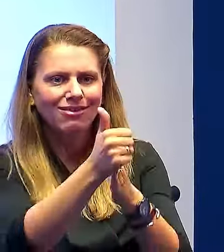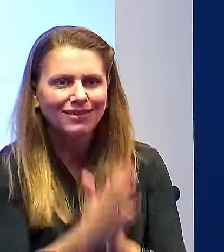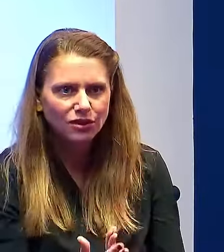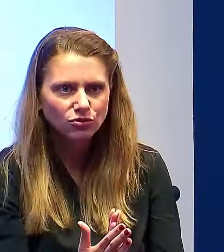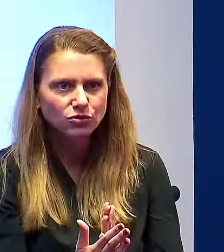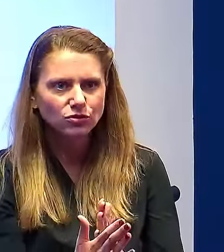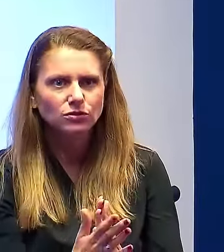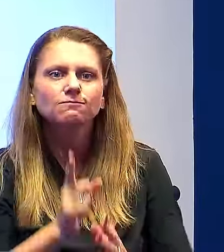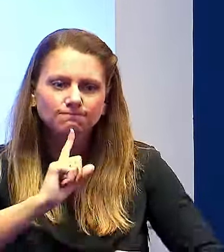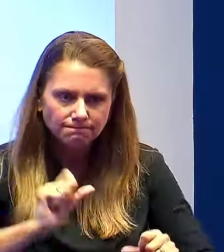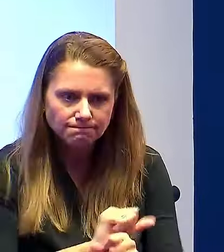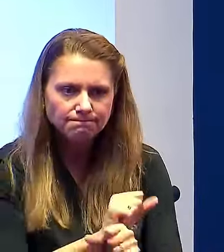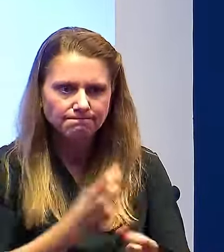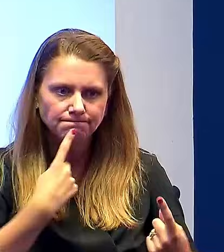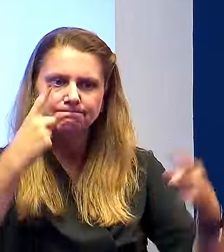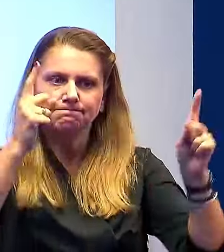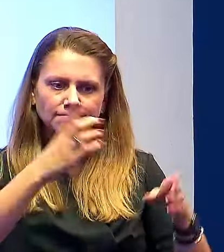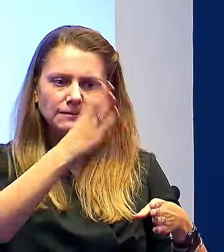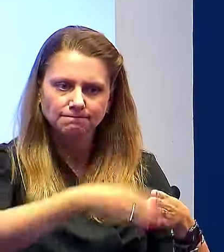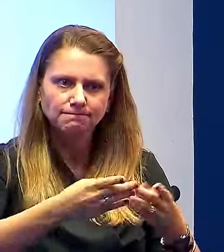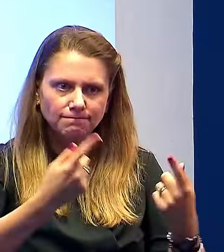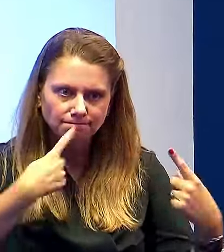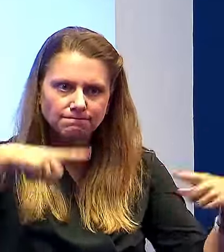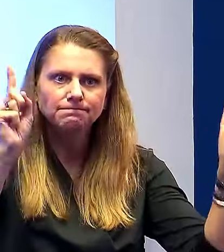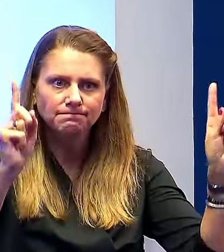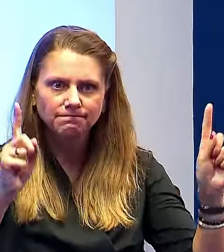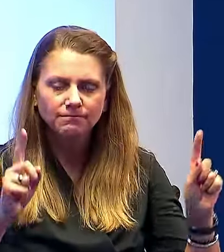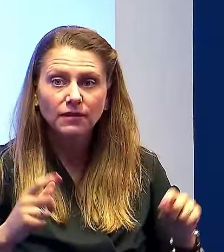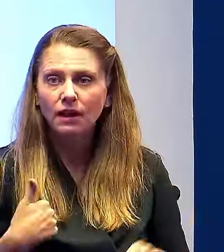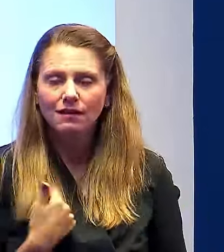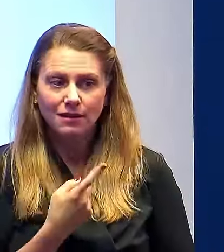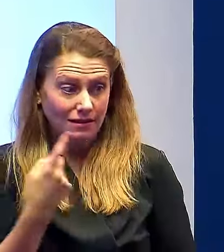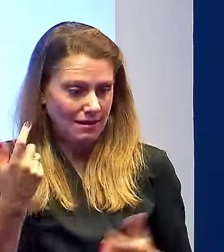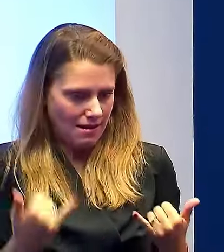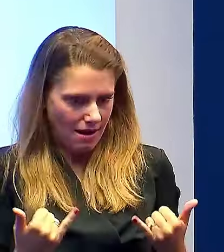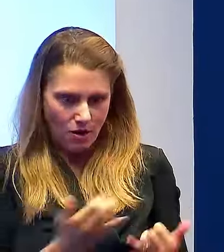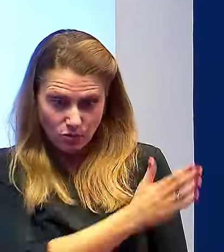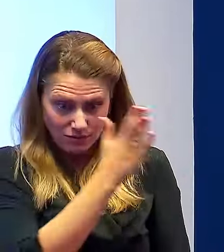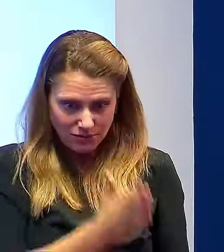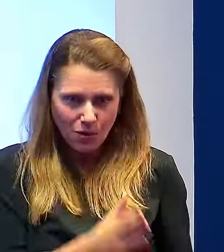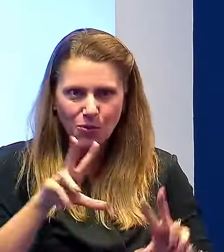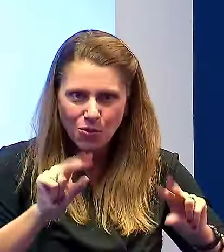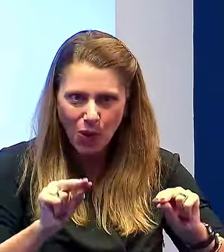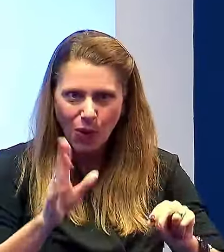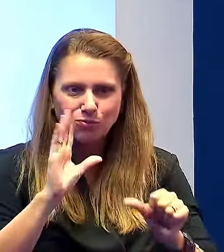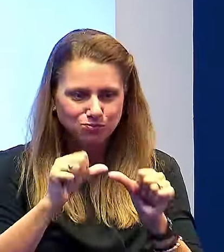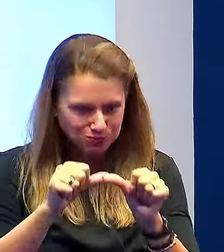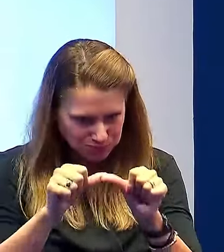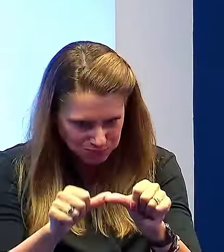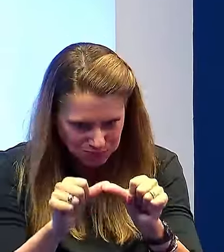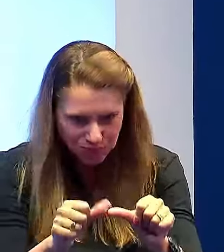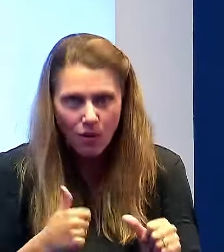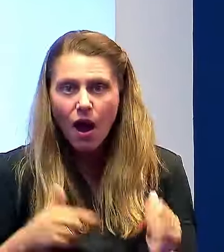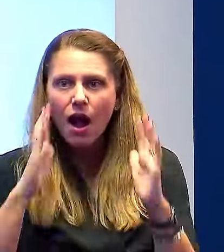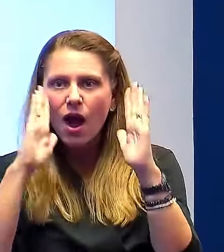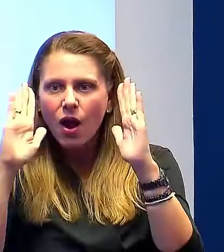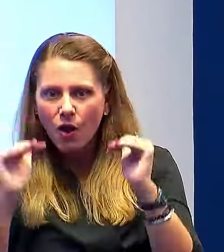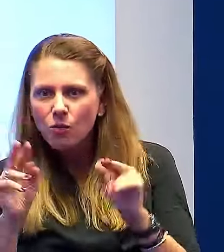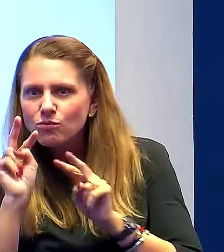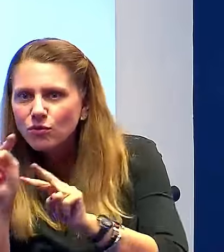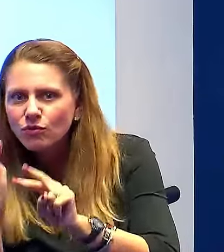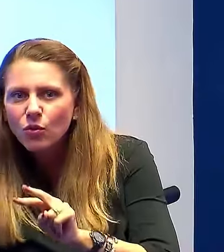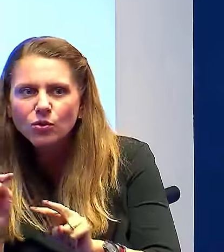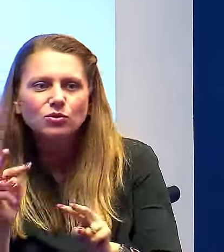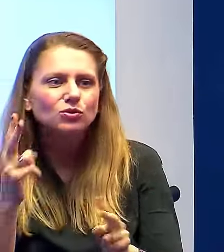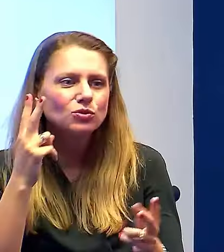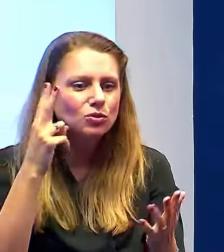stop here. I look forward to watching and reading and hopefully being able to help you continue to do what